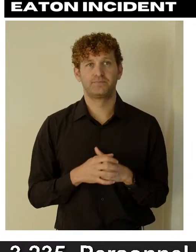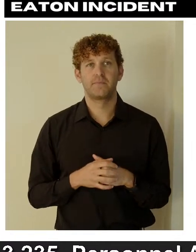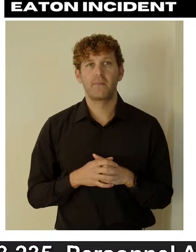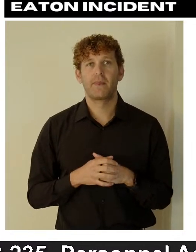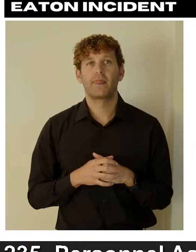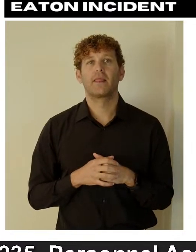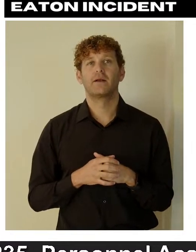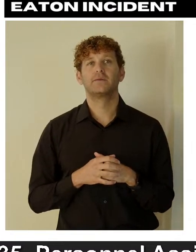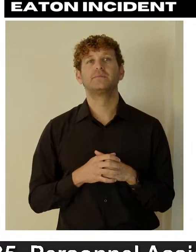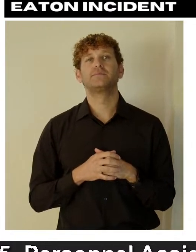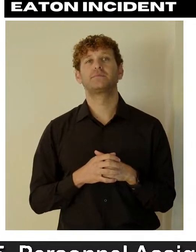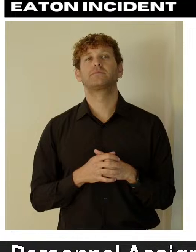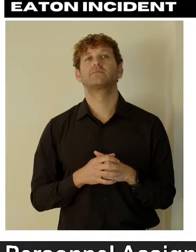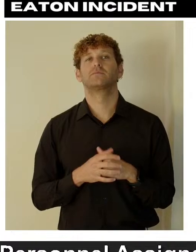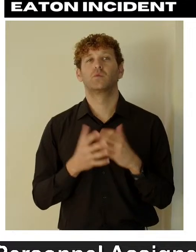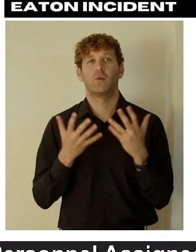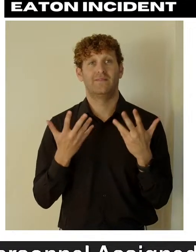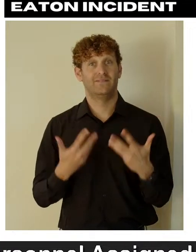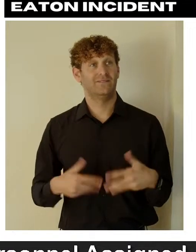for their patience and